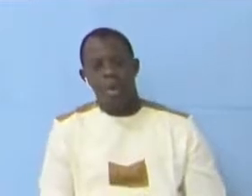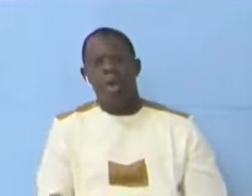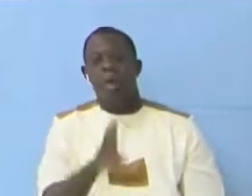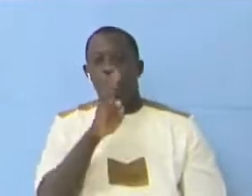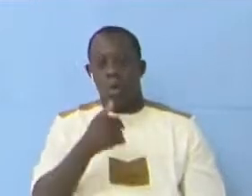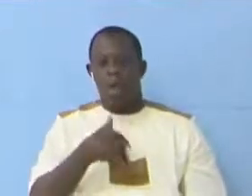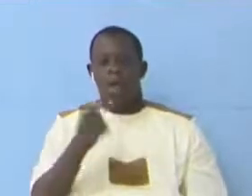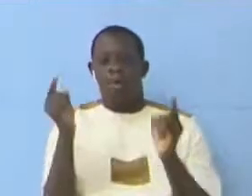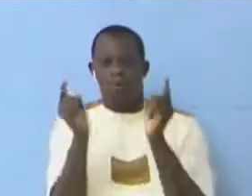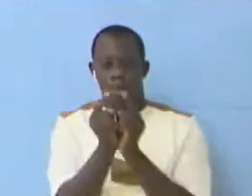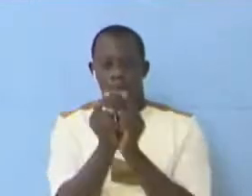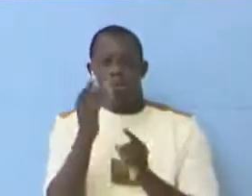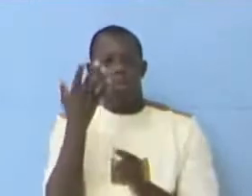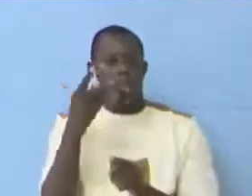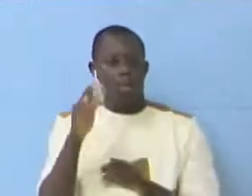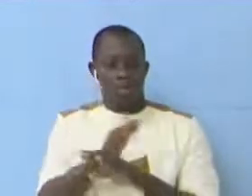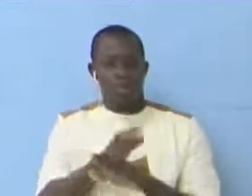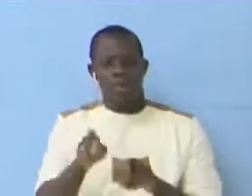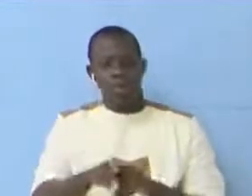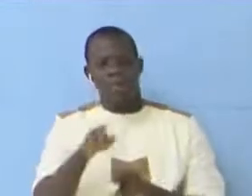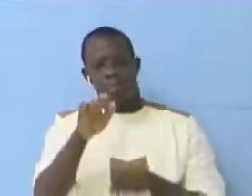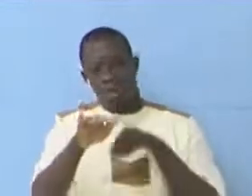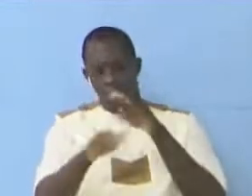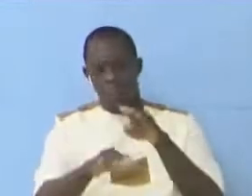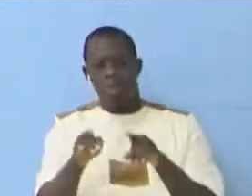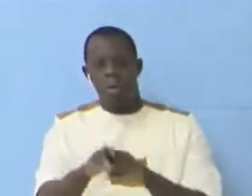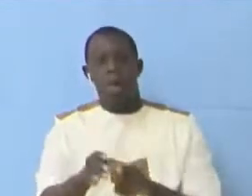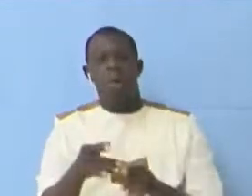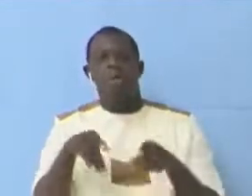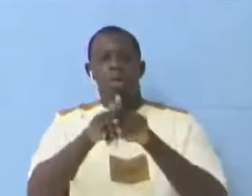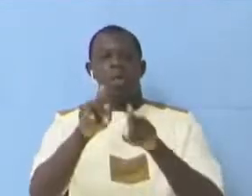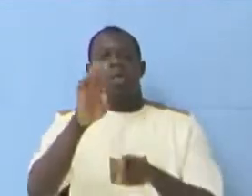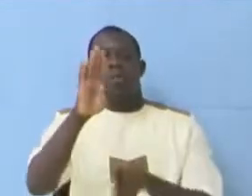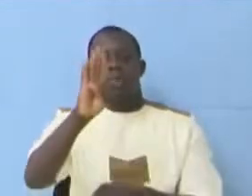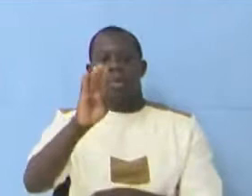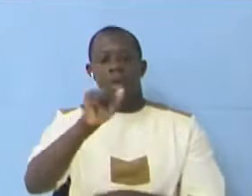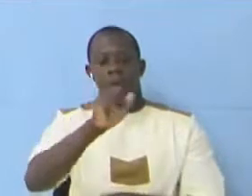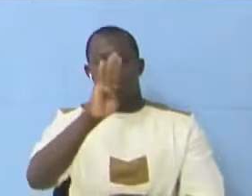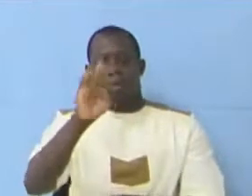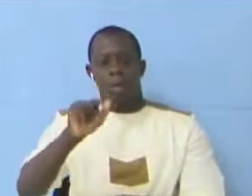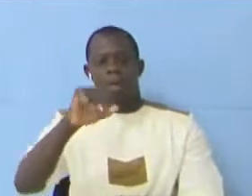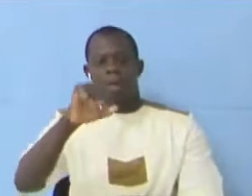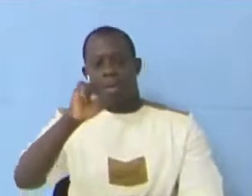I met as I was climbing the stairs with Baba Saho standing,